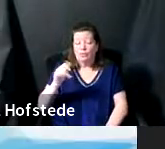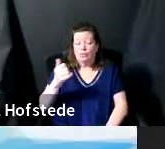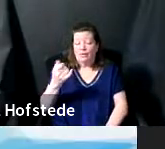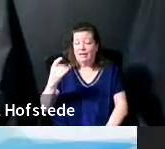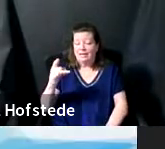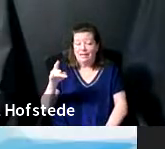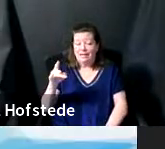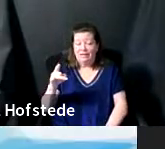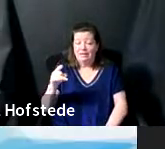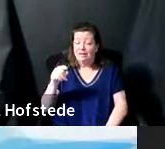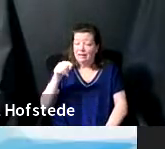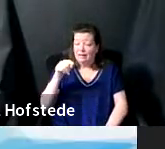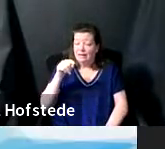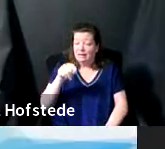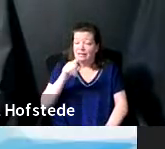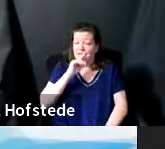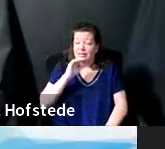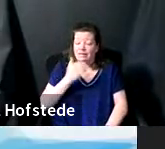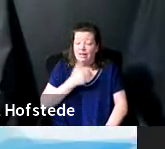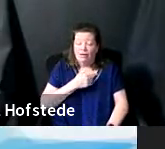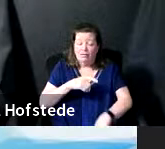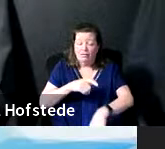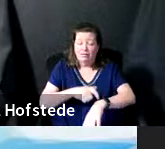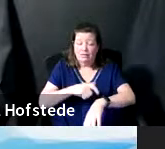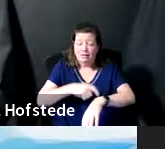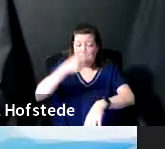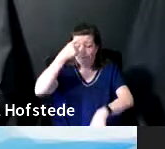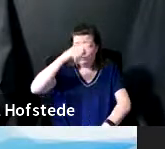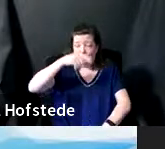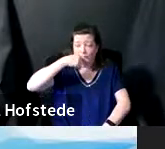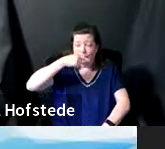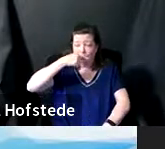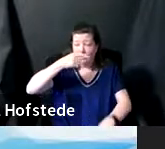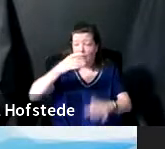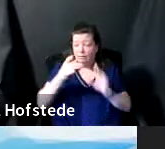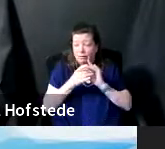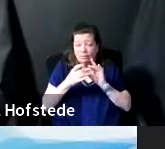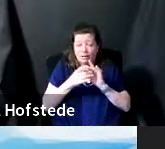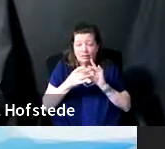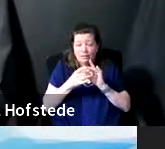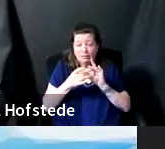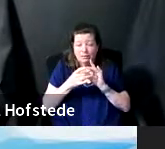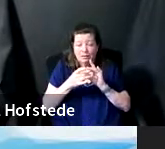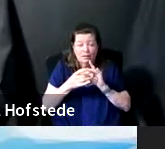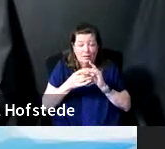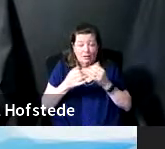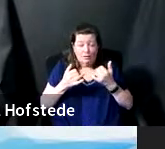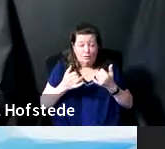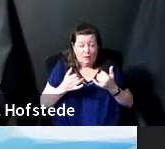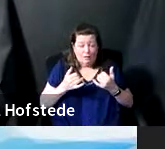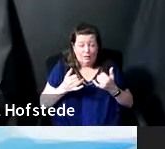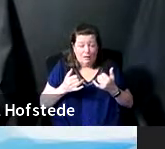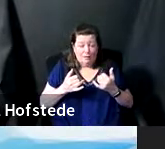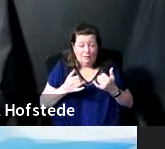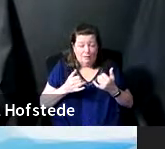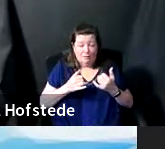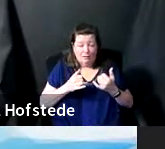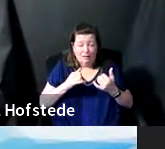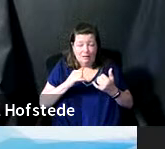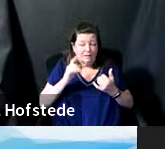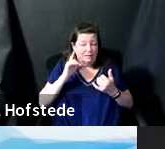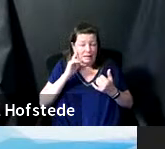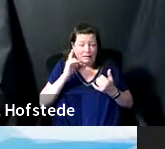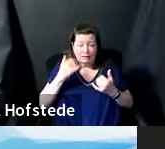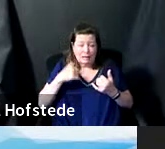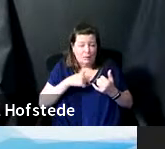This is our time for an opportunity for public comment. So as of right now, it sounds like we don't have anyone signed up,